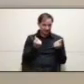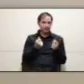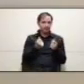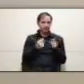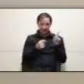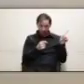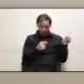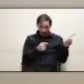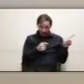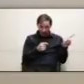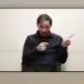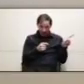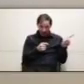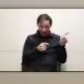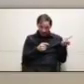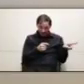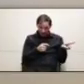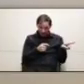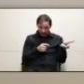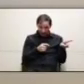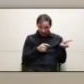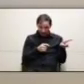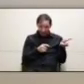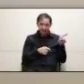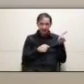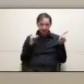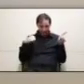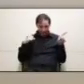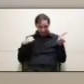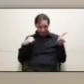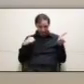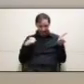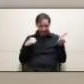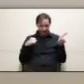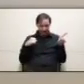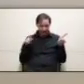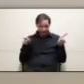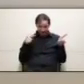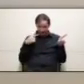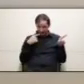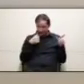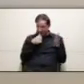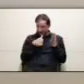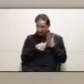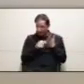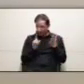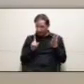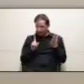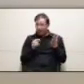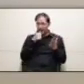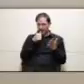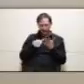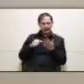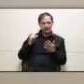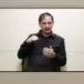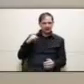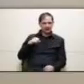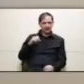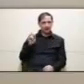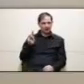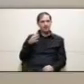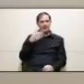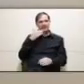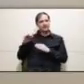one? This one? Yes, Chair. And he said that in a letter, or is it what? Yes, it was a letter, Chair. Please send the